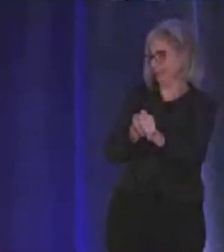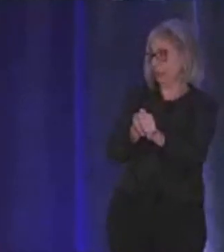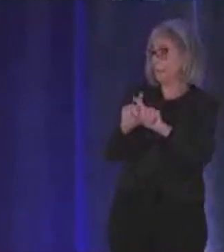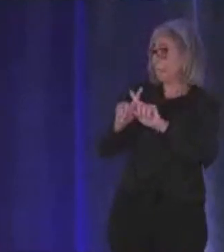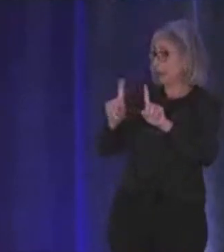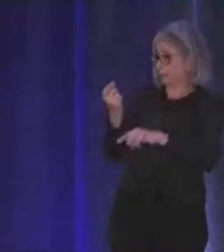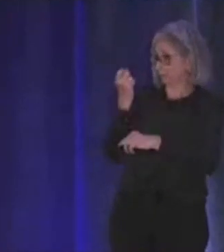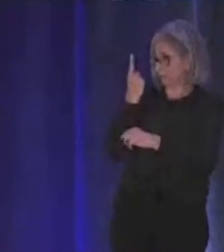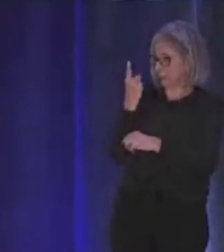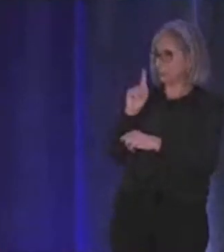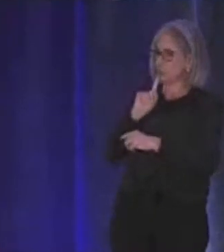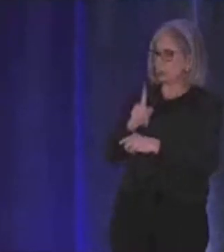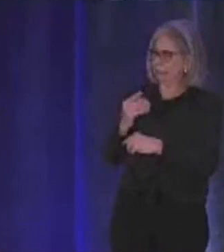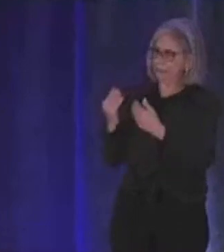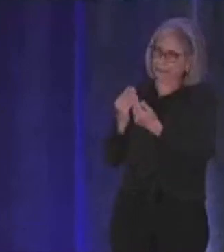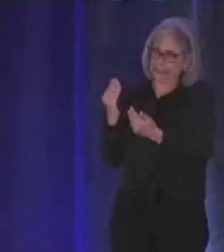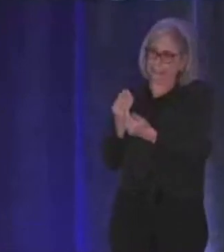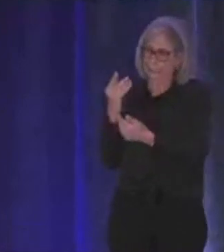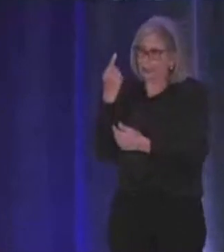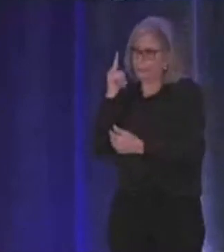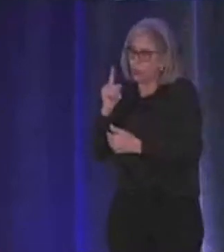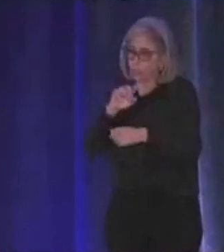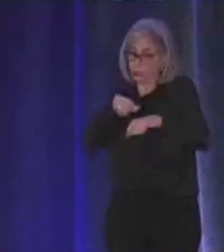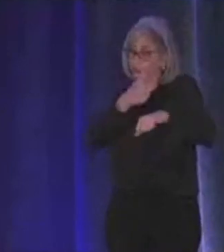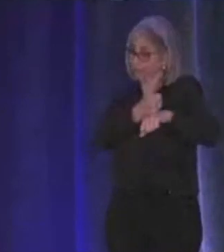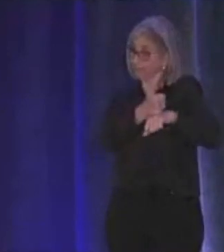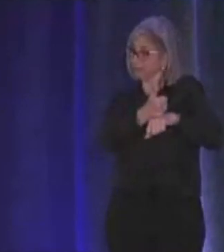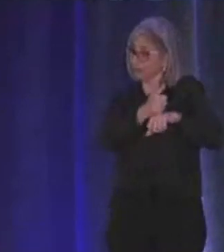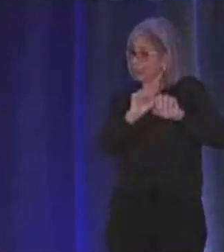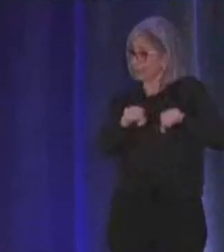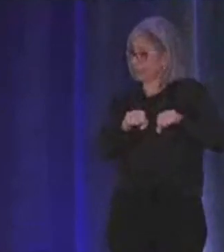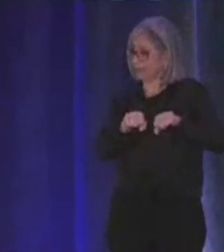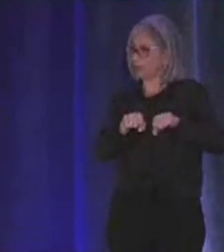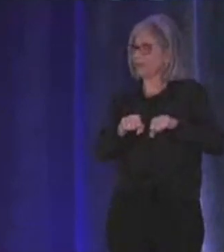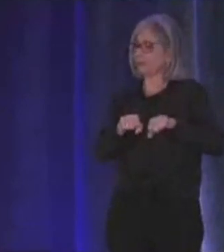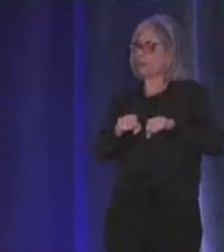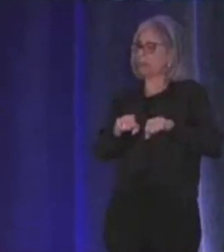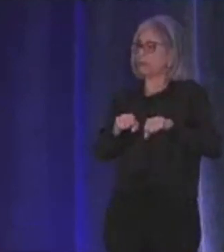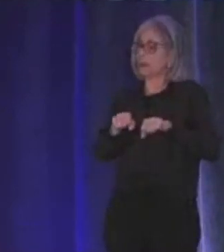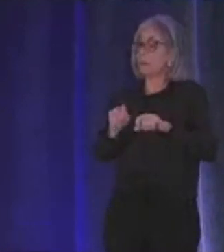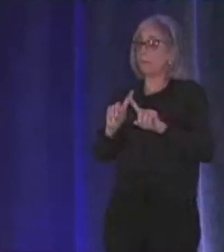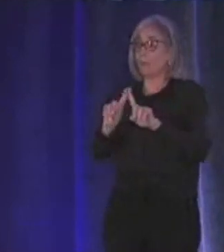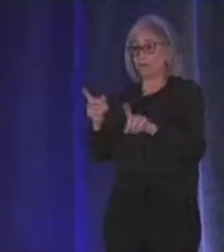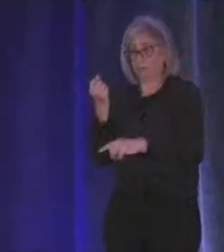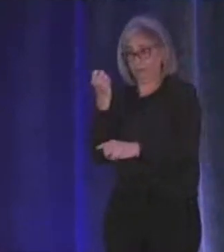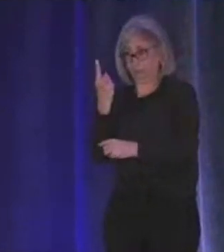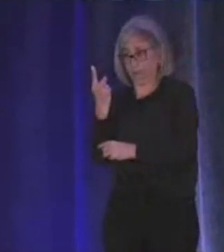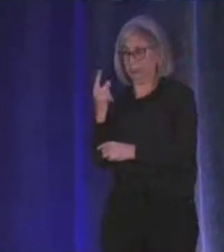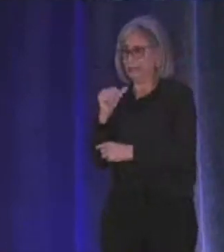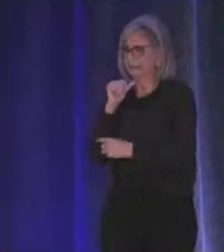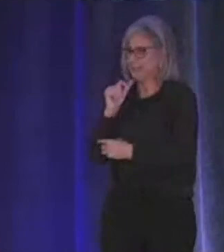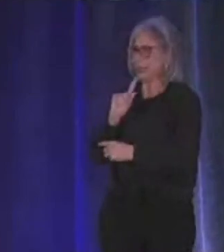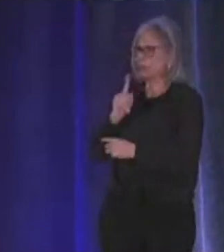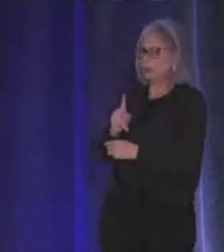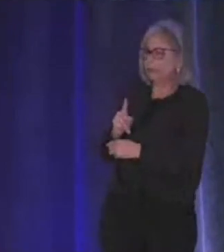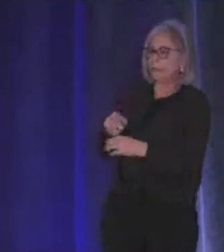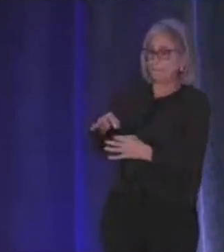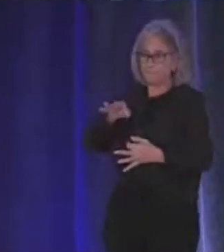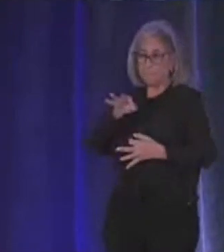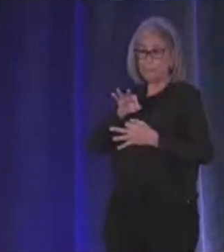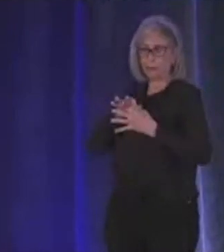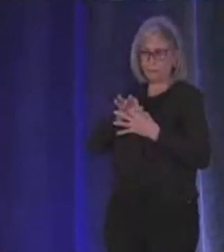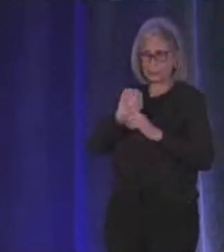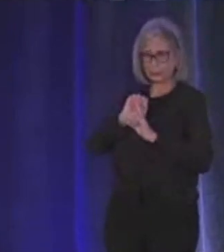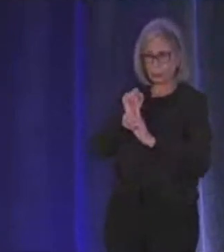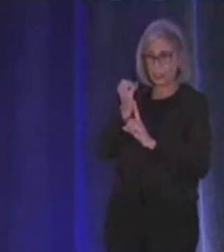However, this is really easy to set up. And so, although it's not quite ideal, if